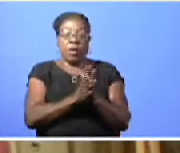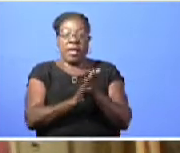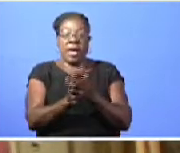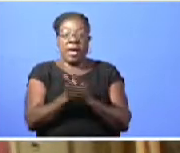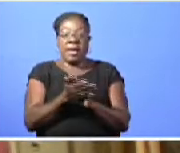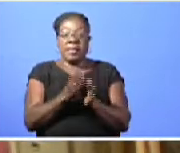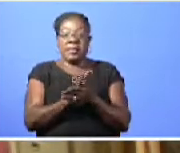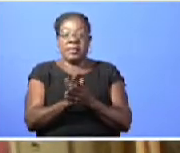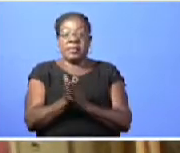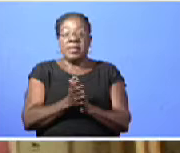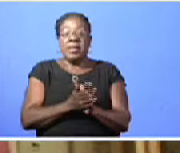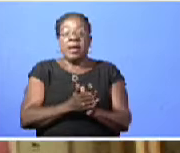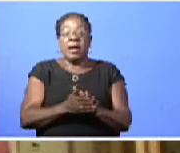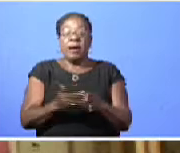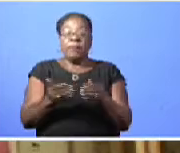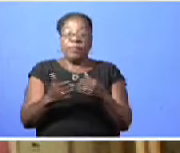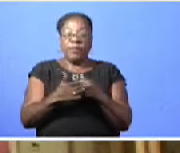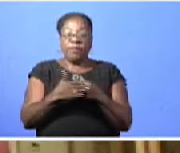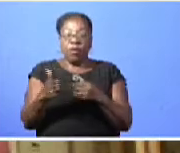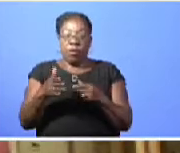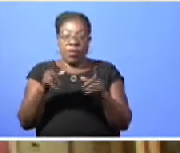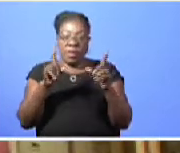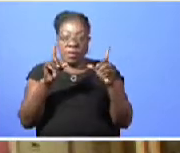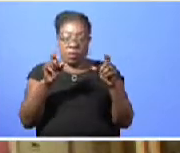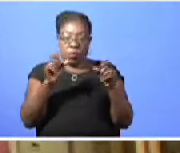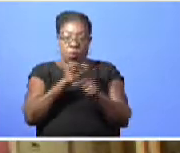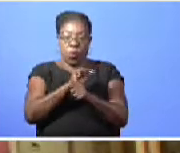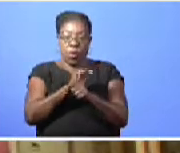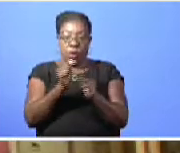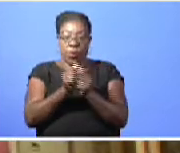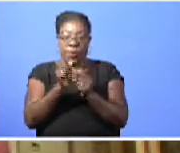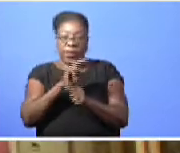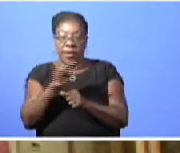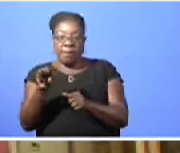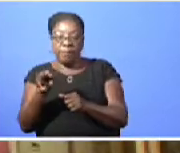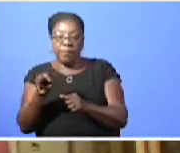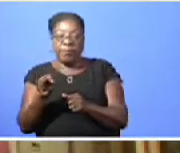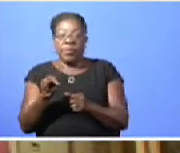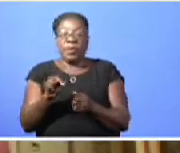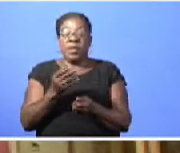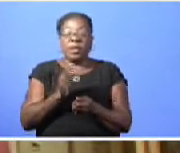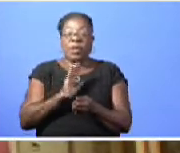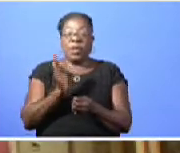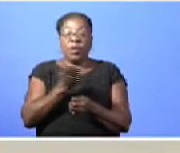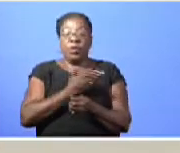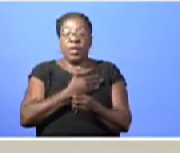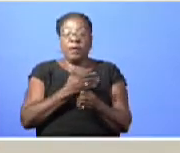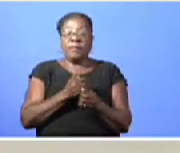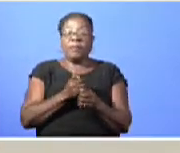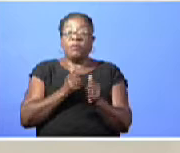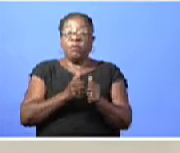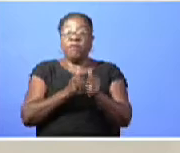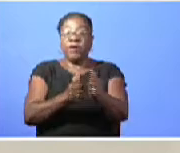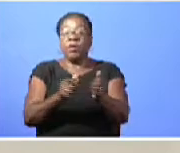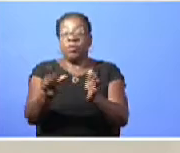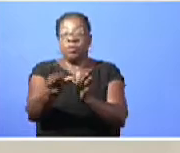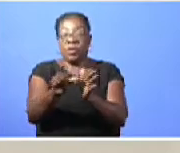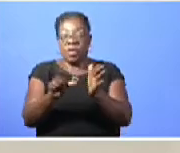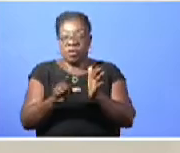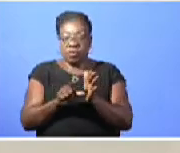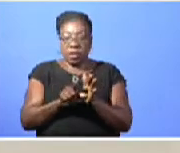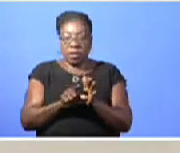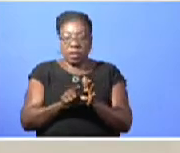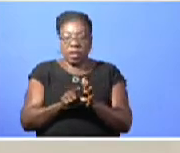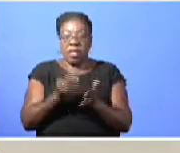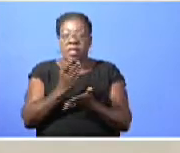also our own hands before we touch the customers in the back. We're sort of careful. Sometimes we just have to give verbal instructions. Because we're photographing infants